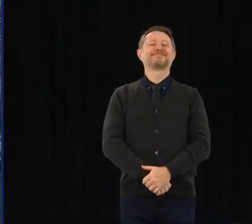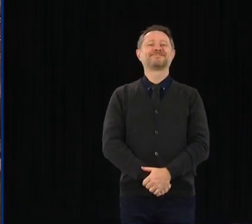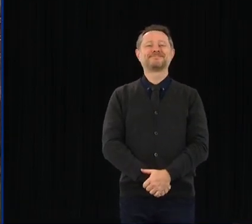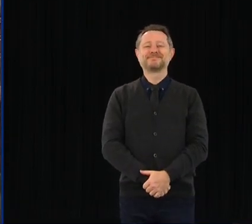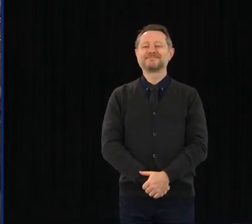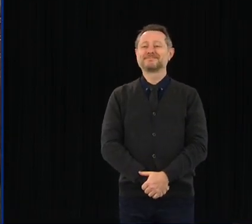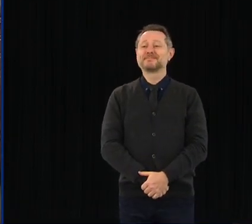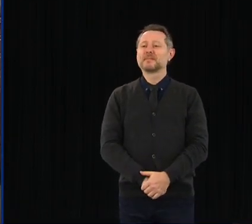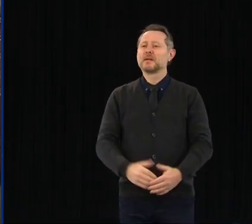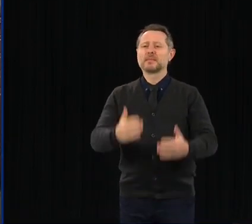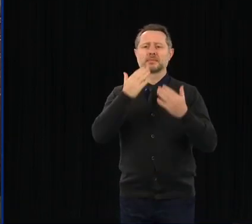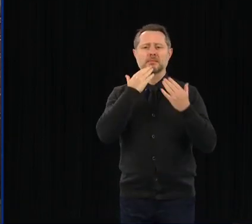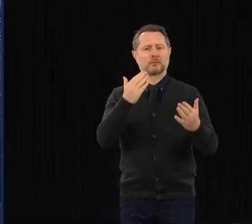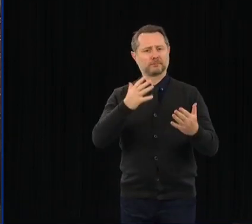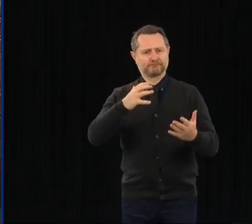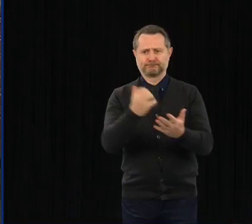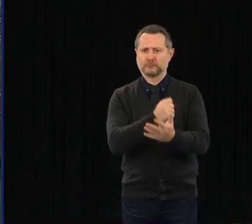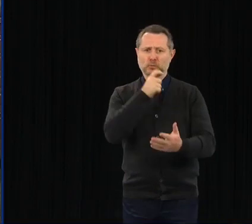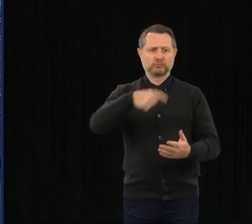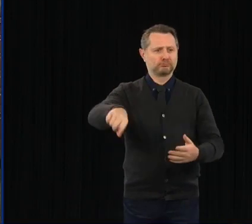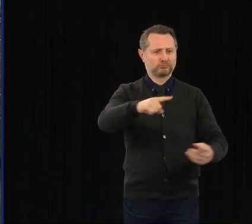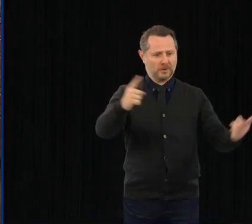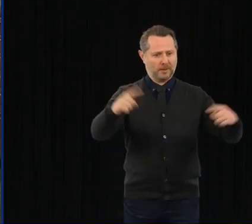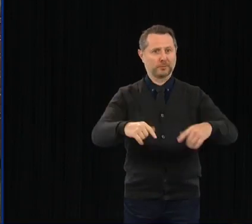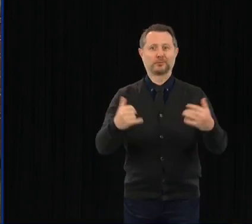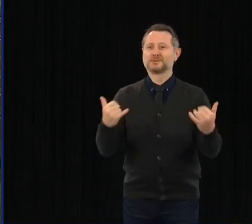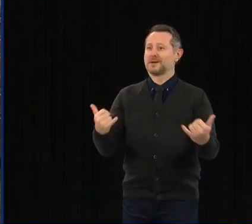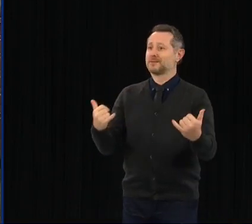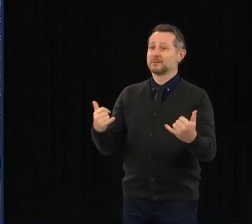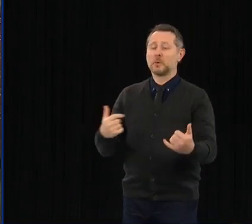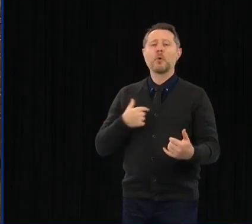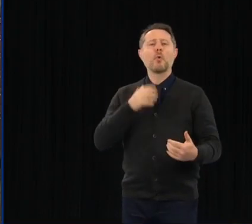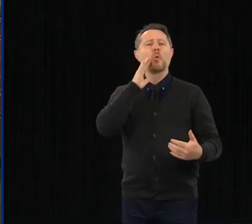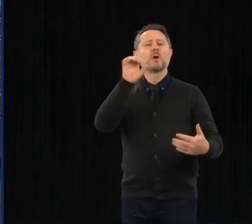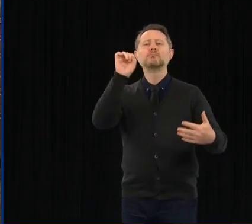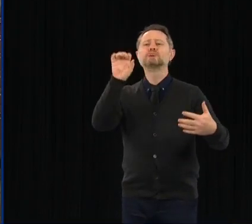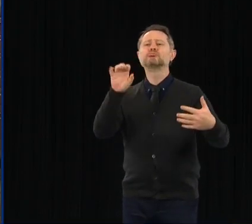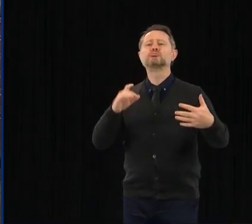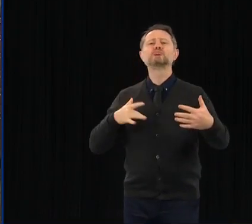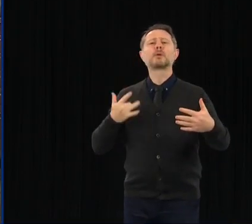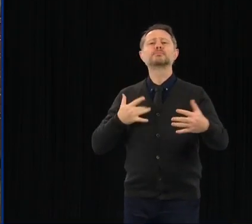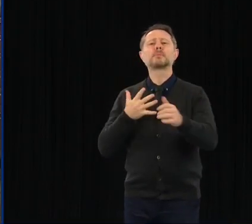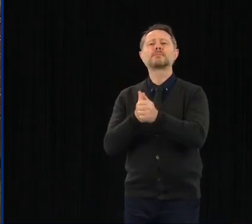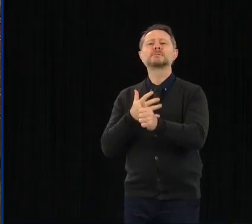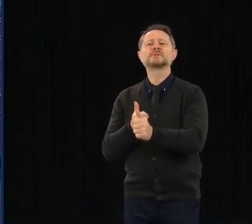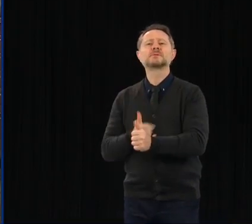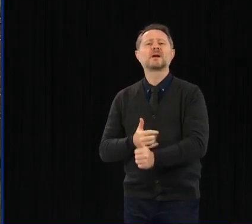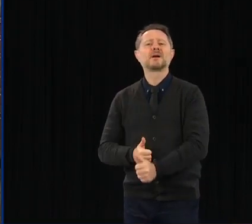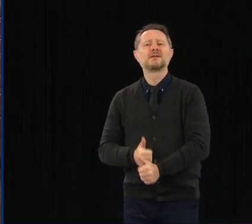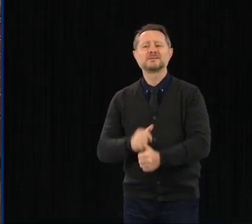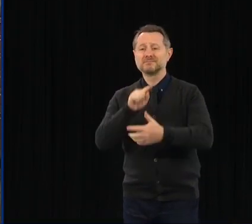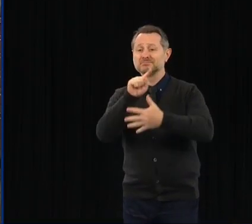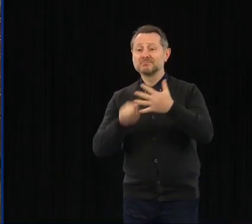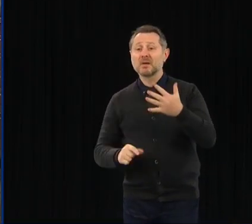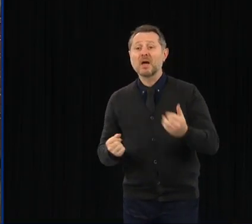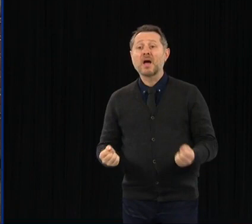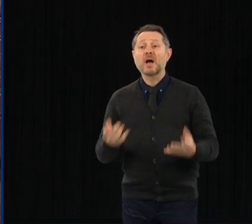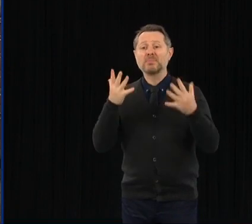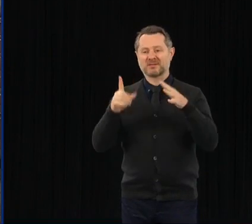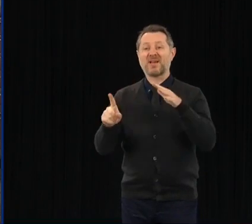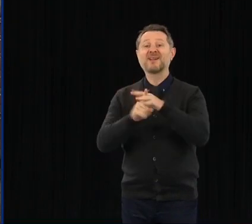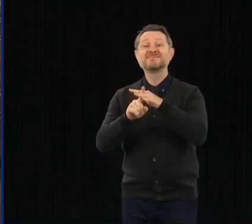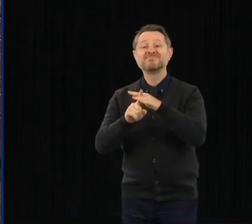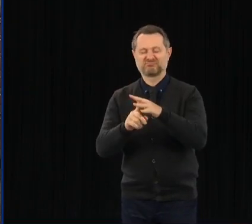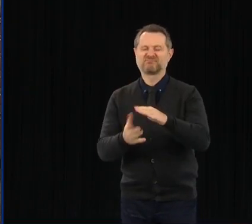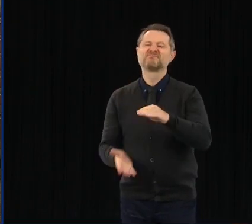Thanks for taking the time to be with us today. We want to give you an update as to where we are. The number of cases increase, which